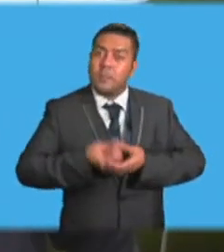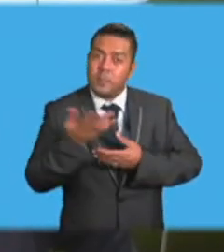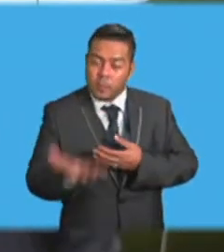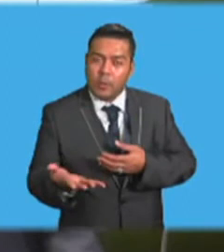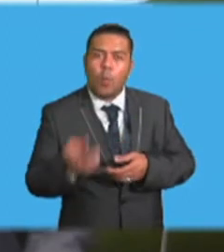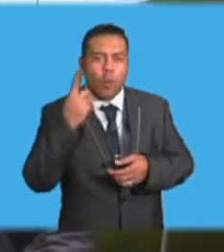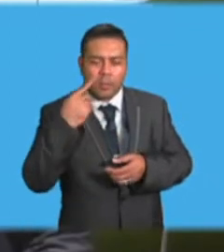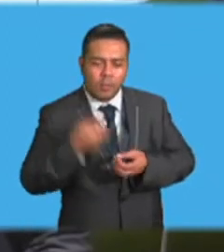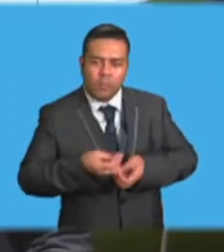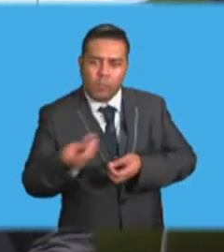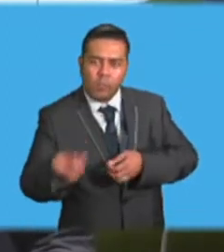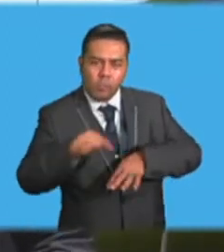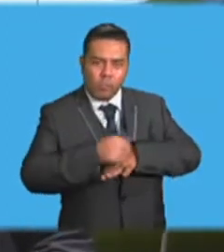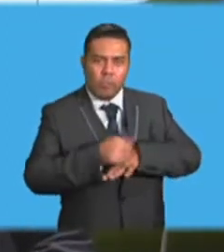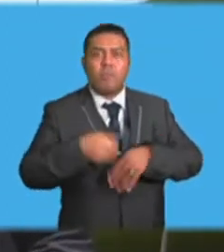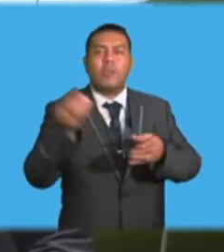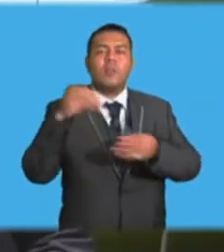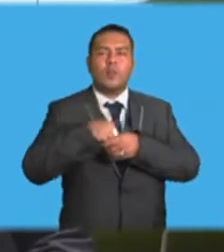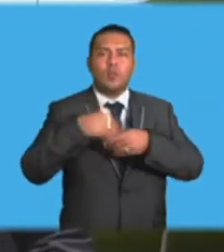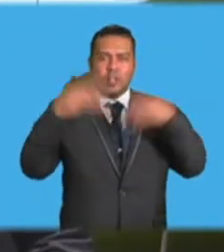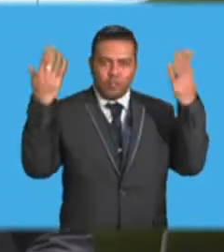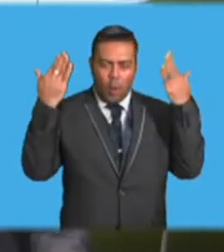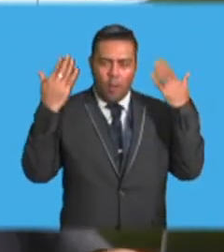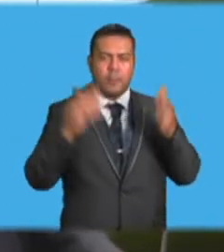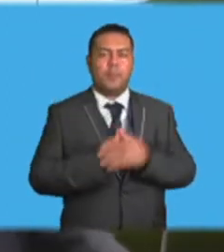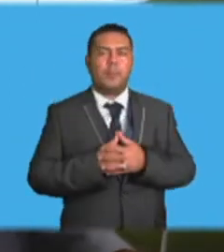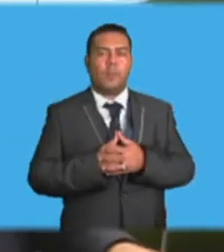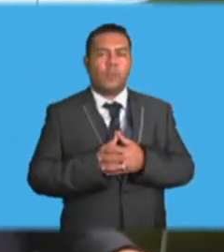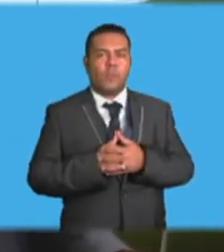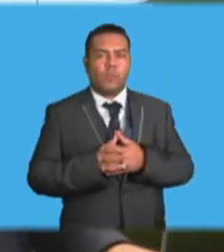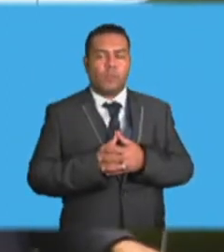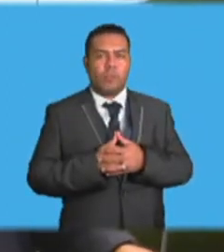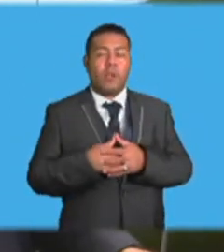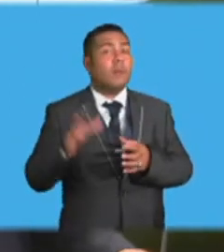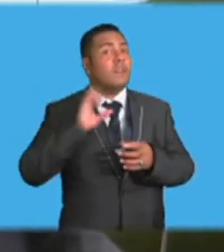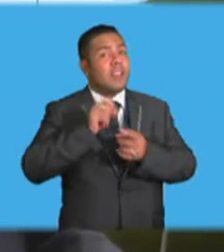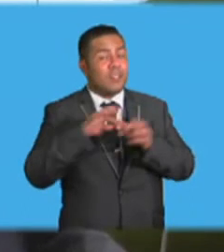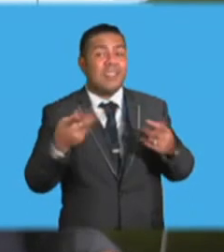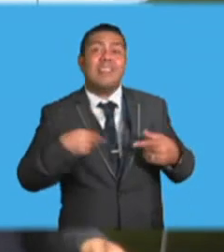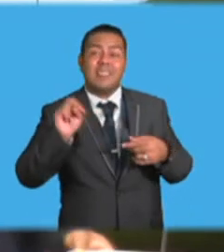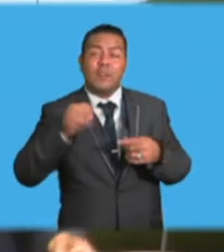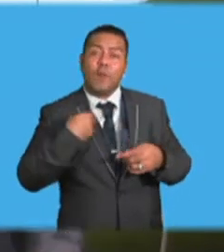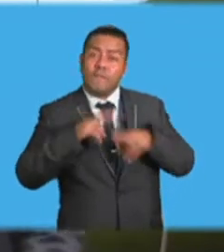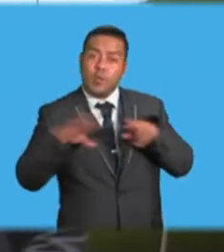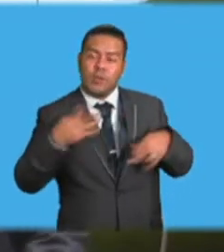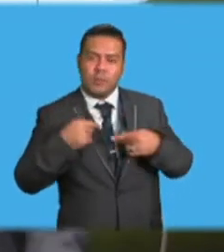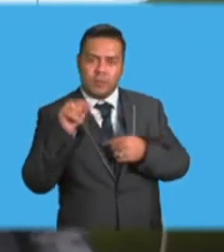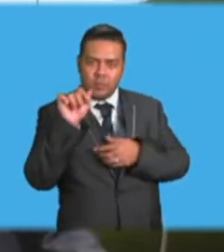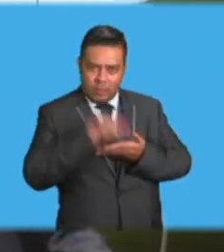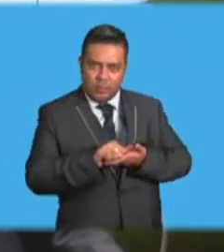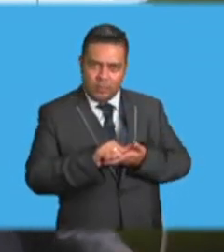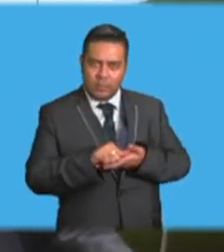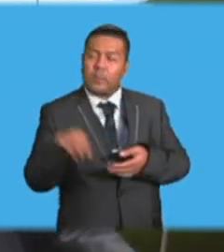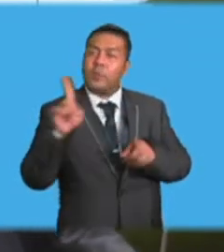sanitation facilities which also include showers. This funeral facility provides everything needed for funeral rites, which up till